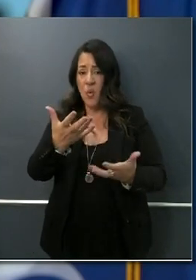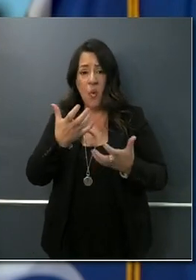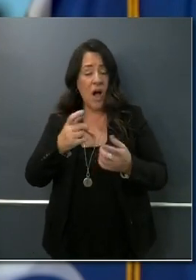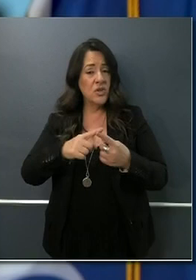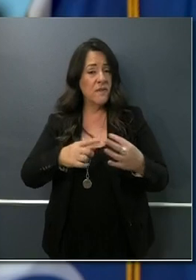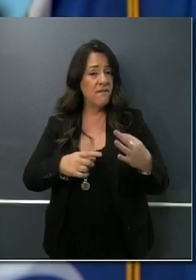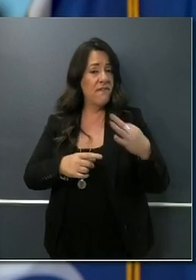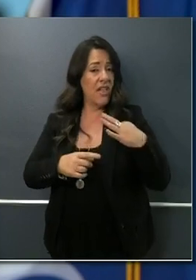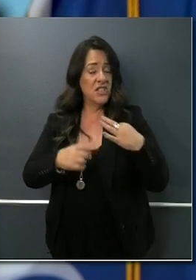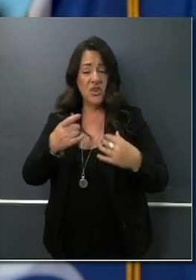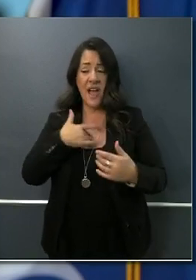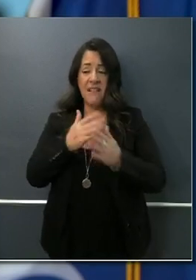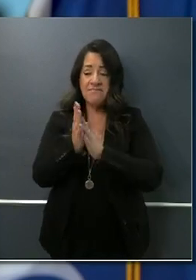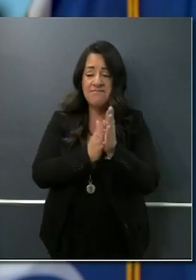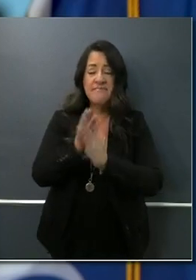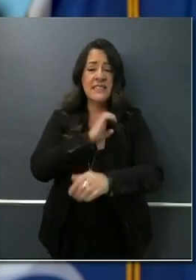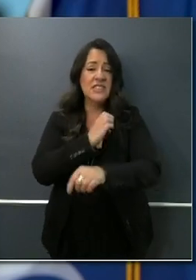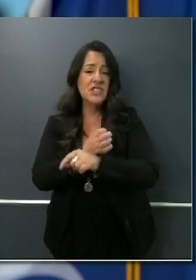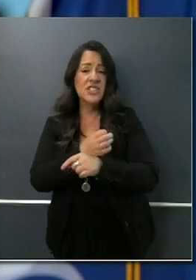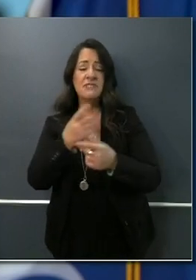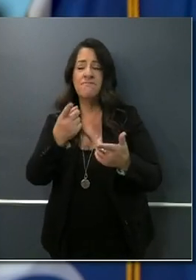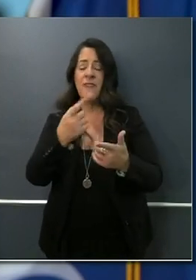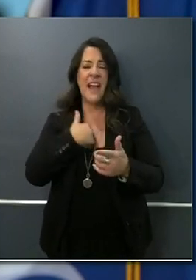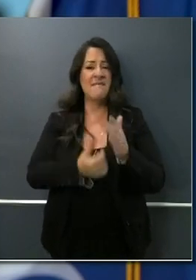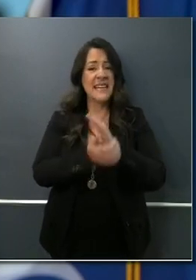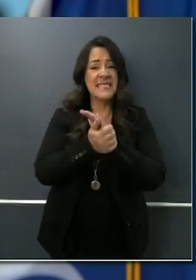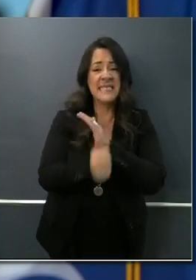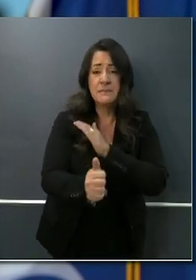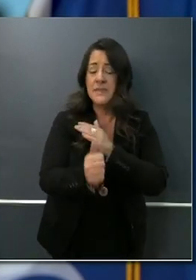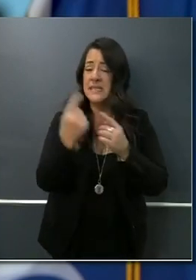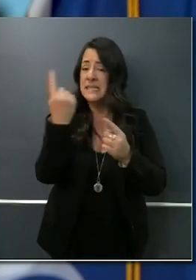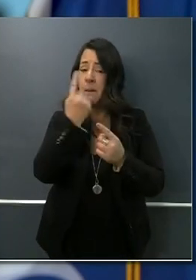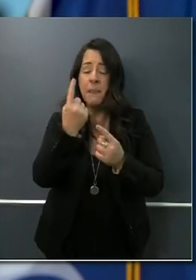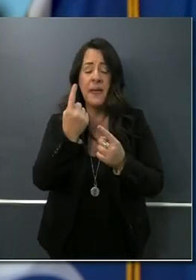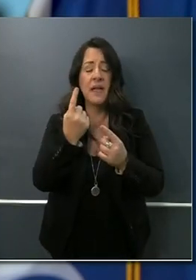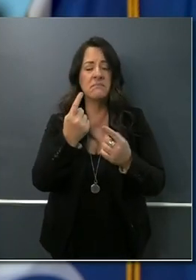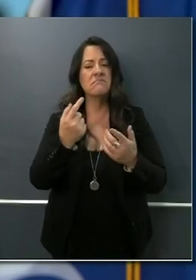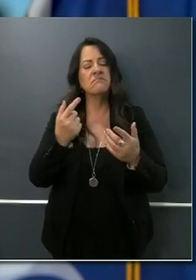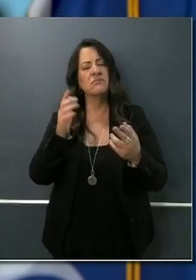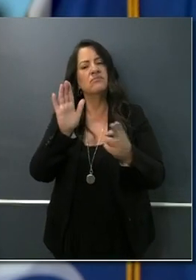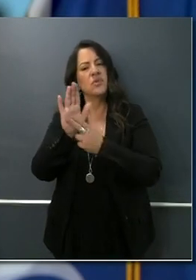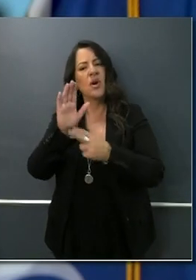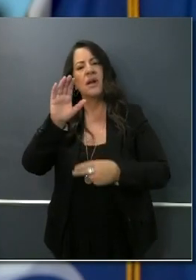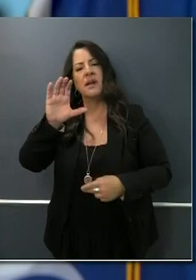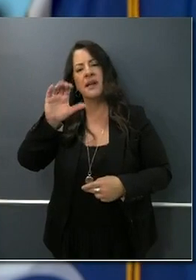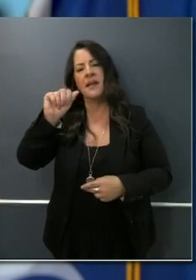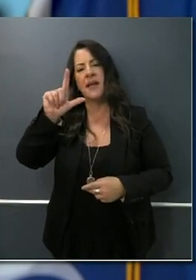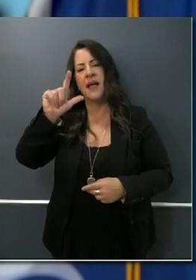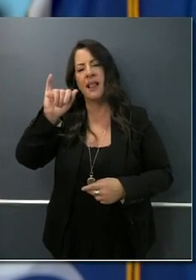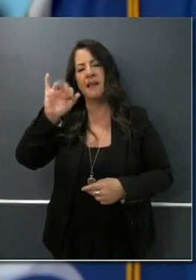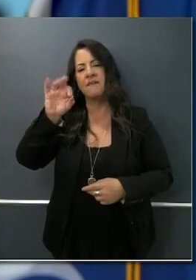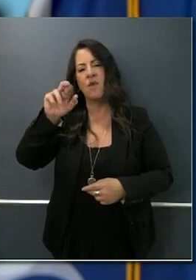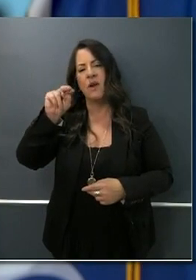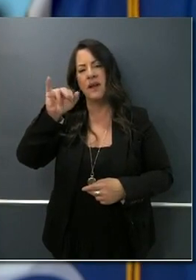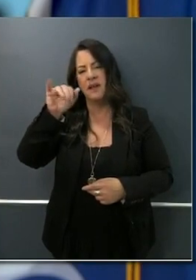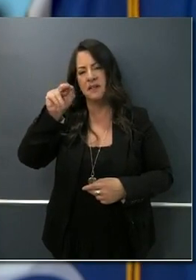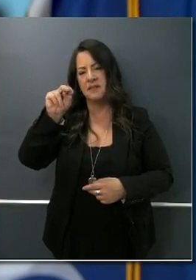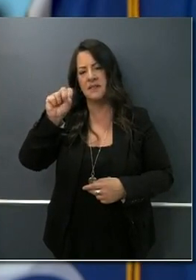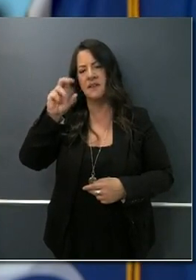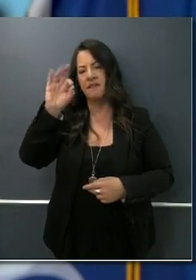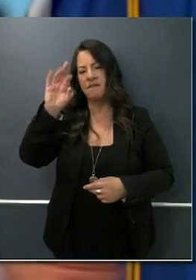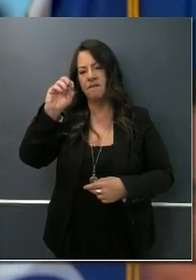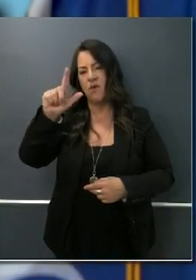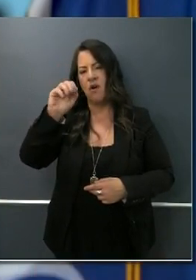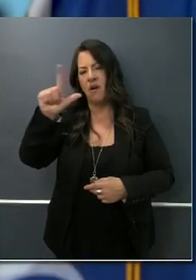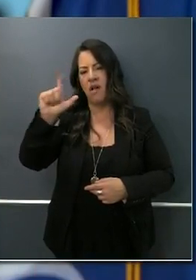time, your energy, your passion, your expertise, CaliforniansForAll.ca.gov. Take care, everybody.